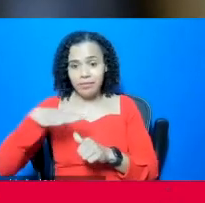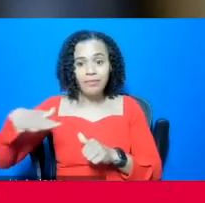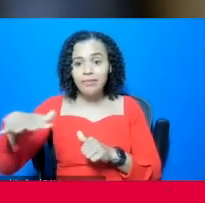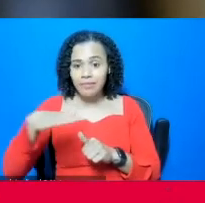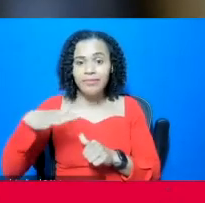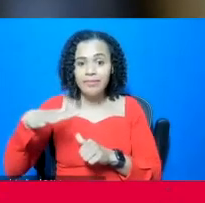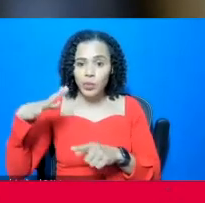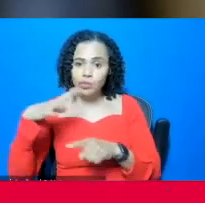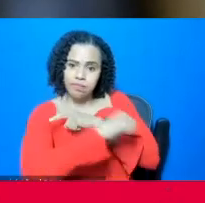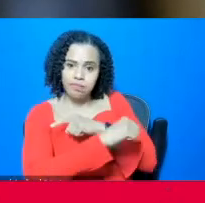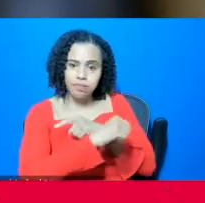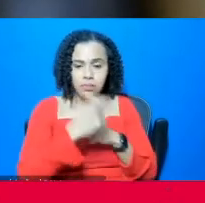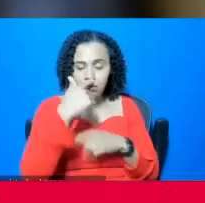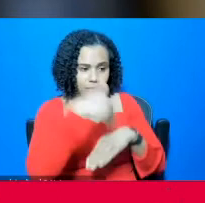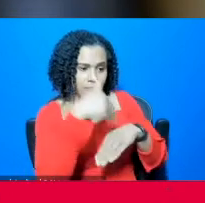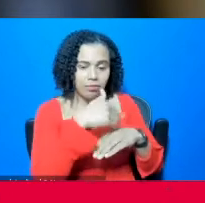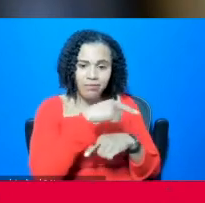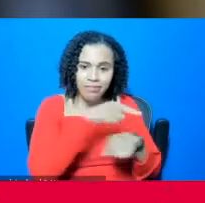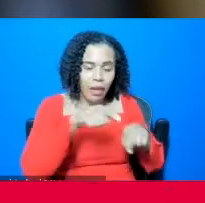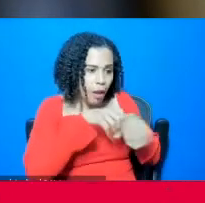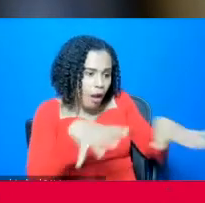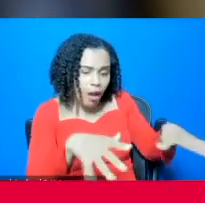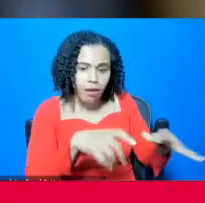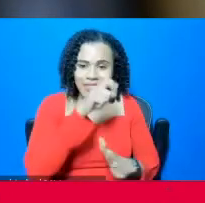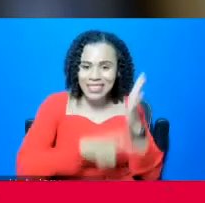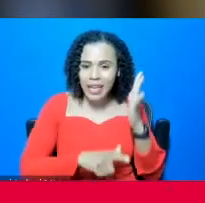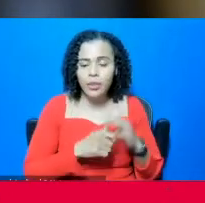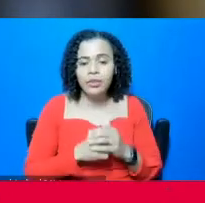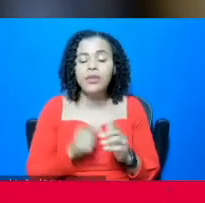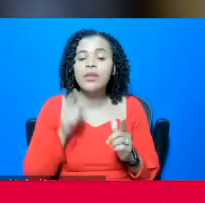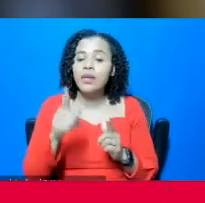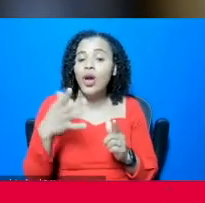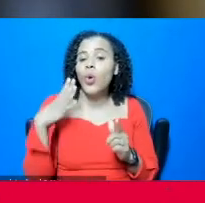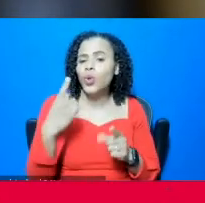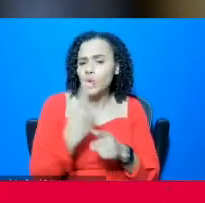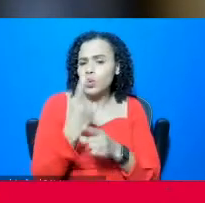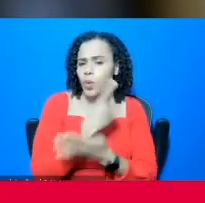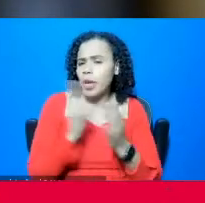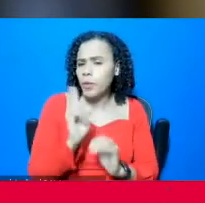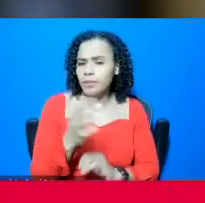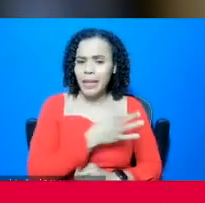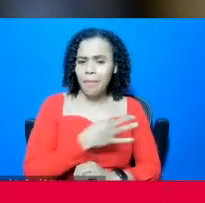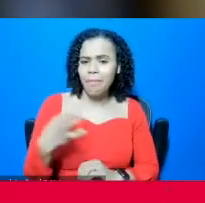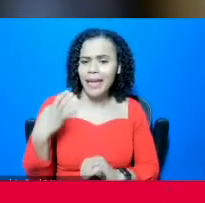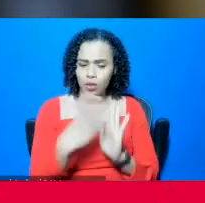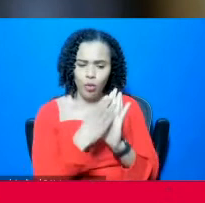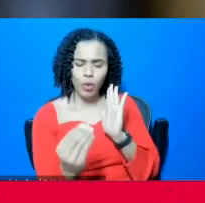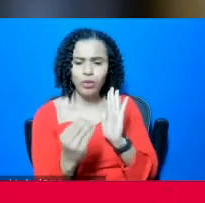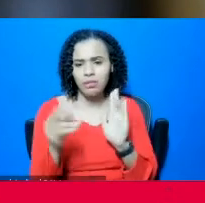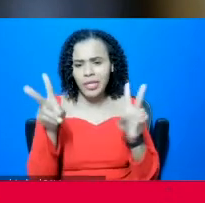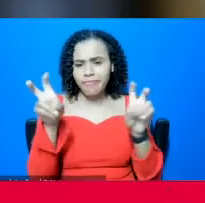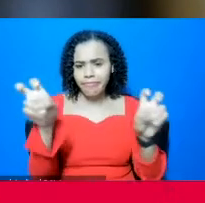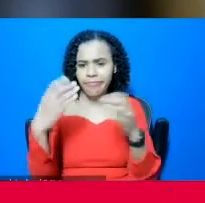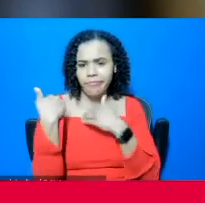I'd like to talk about is the way in which the medicalized model of or burden model that we have in our society in the UK, but